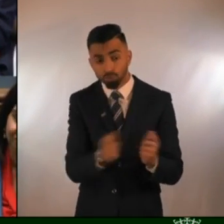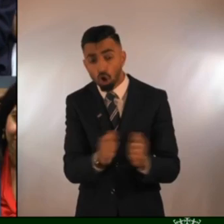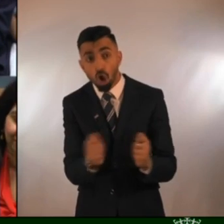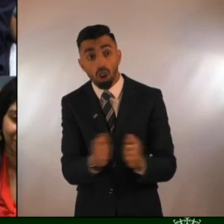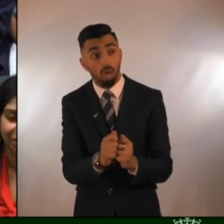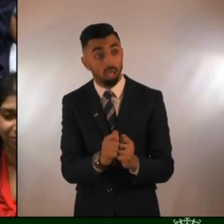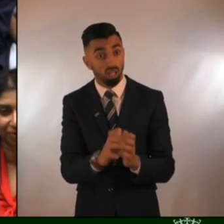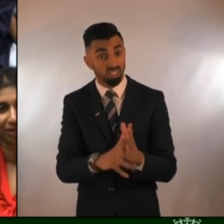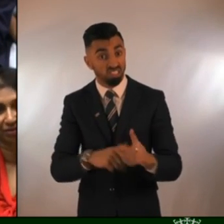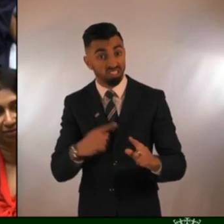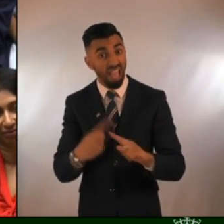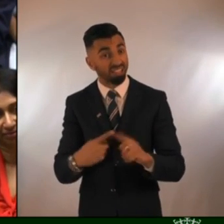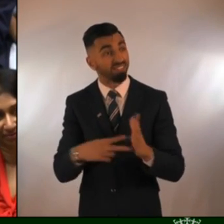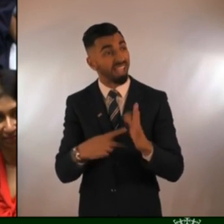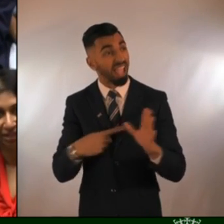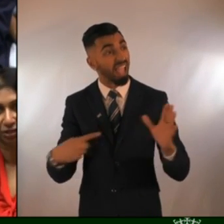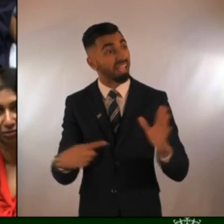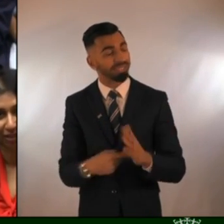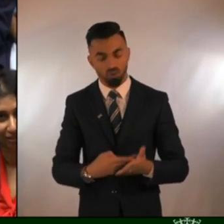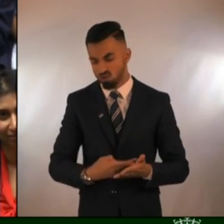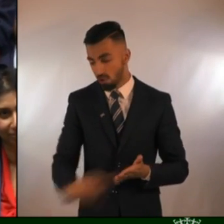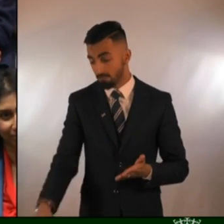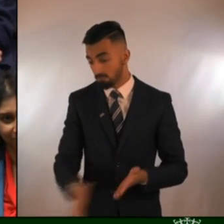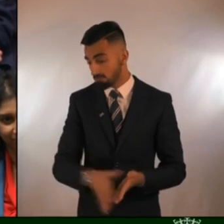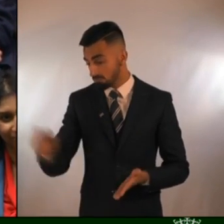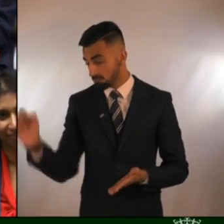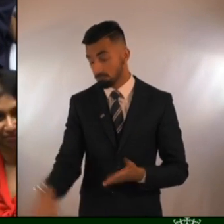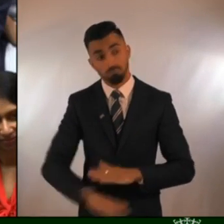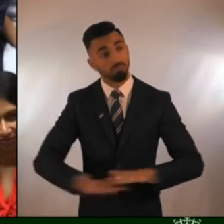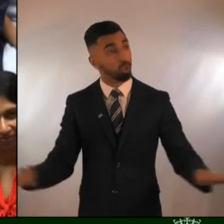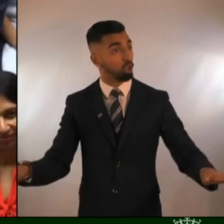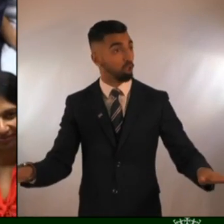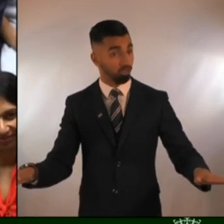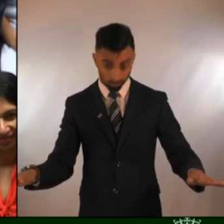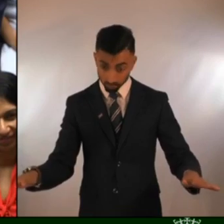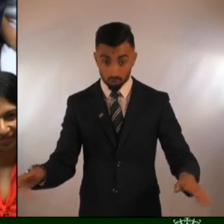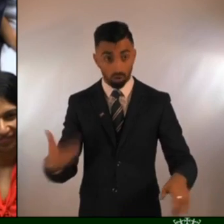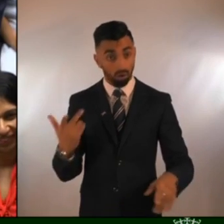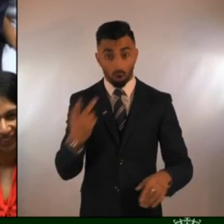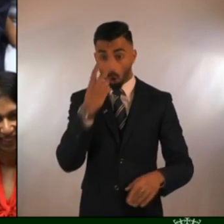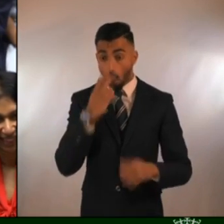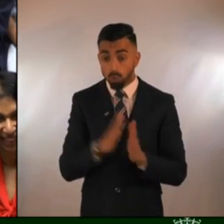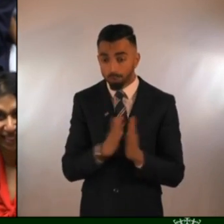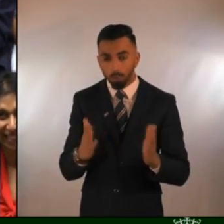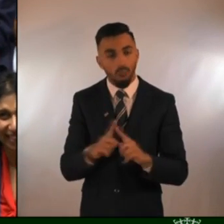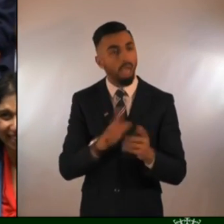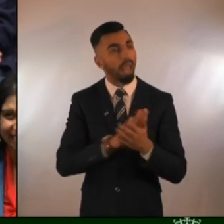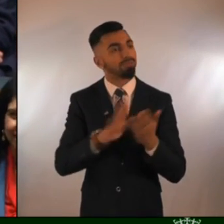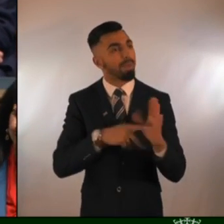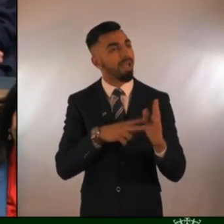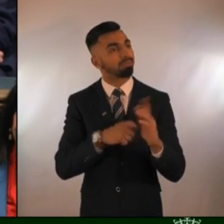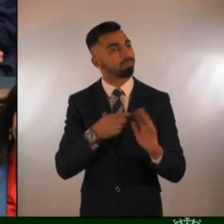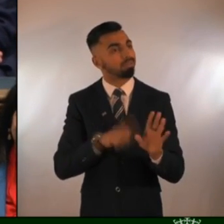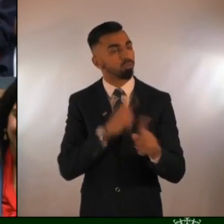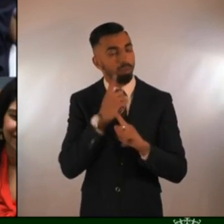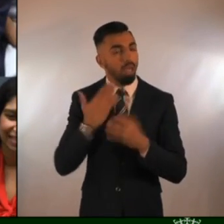no VAT charge whatsoever. There will be no VAT on historical fiction by Hilary Mantel, manuals or